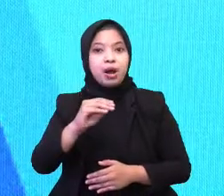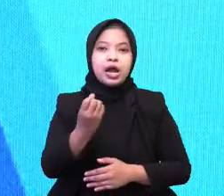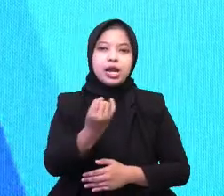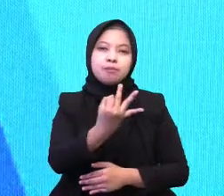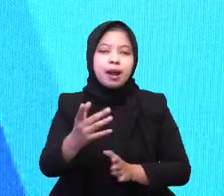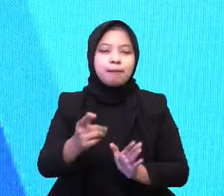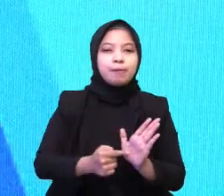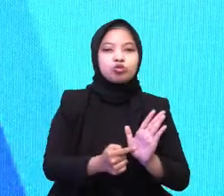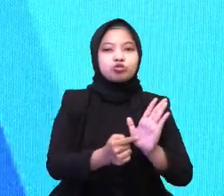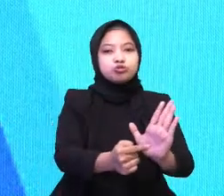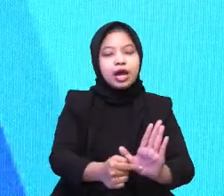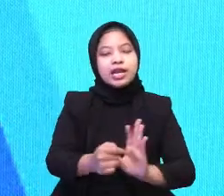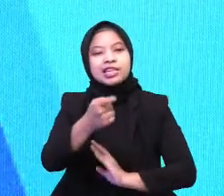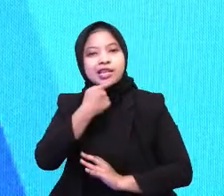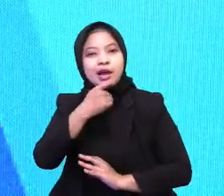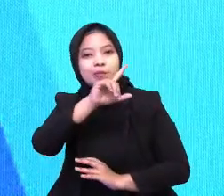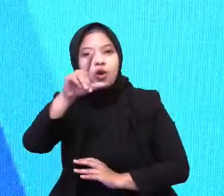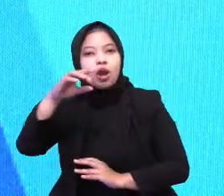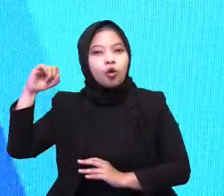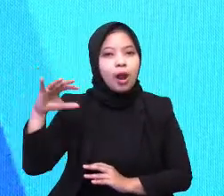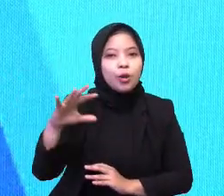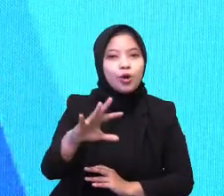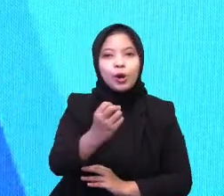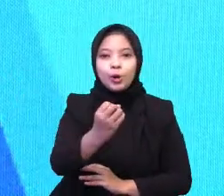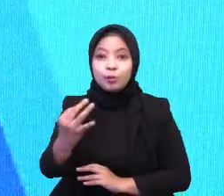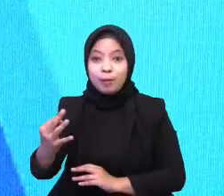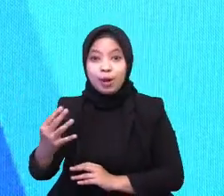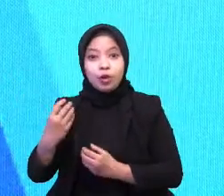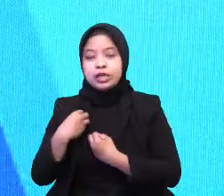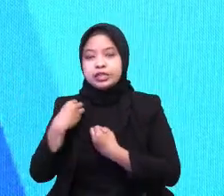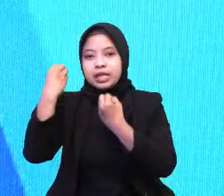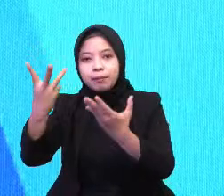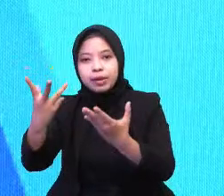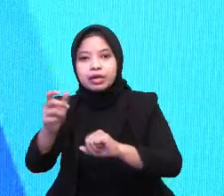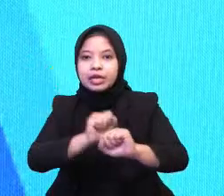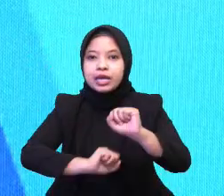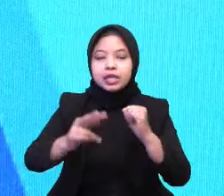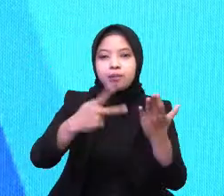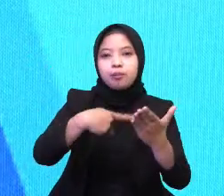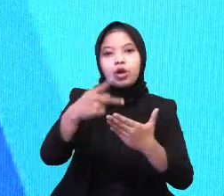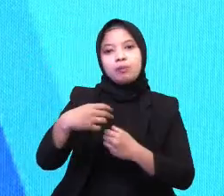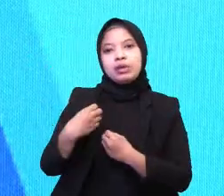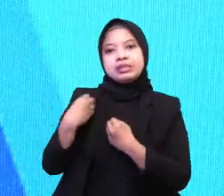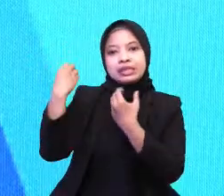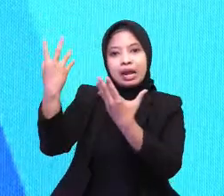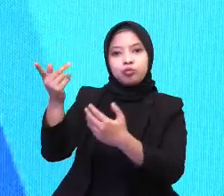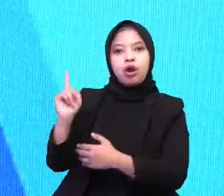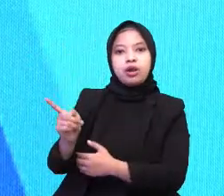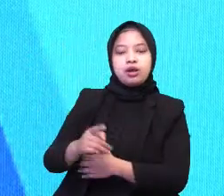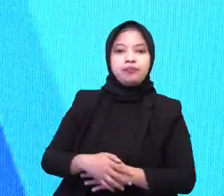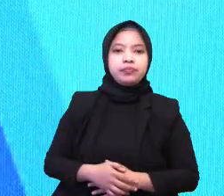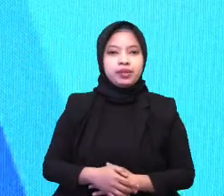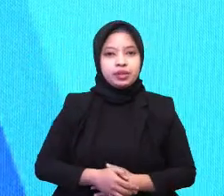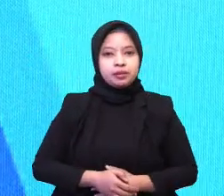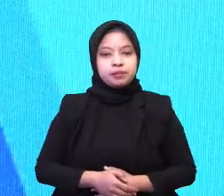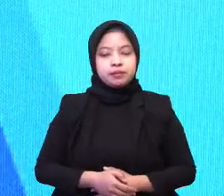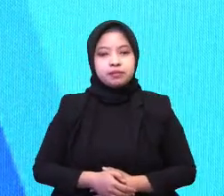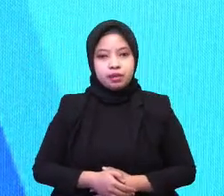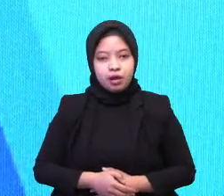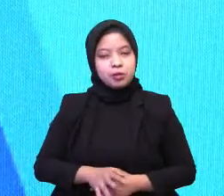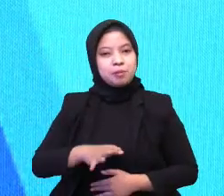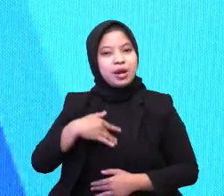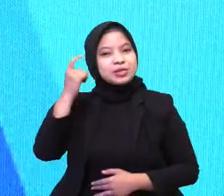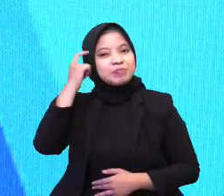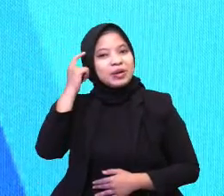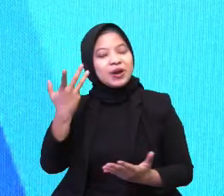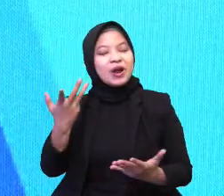Idul Fitri in accordance with the provisions of Islamic law, and the community is again invited to fill and